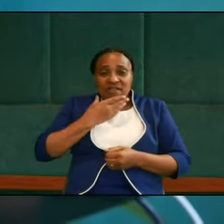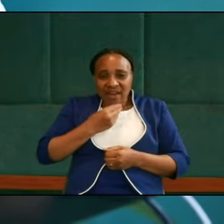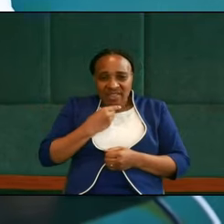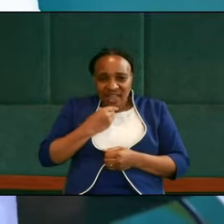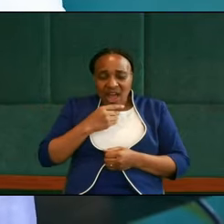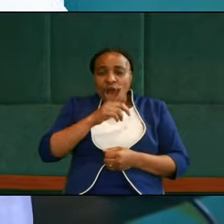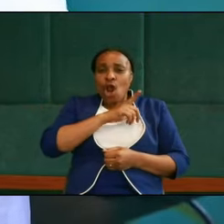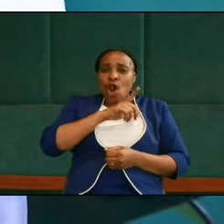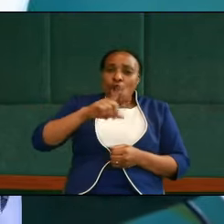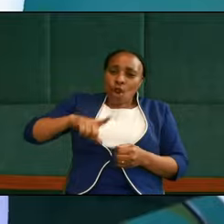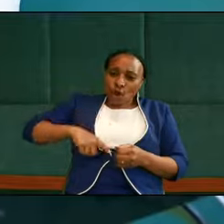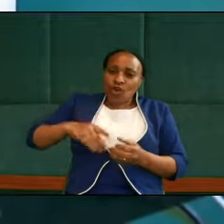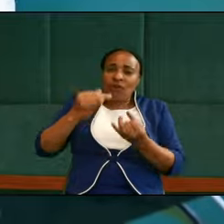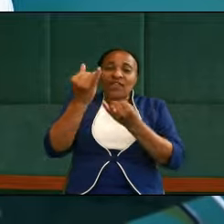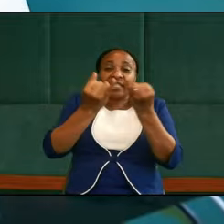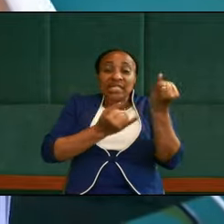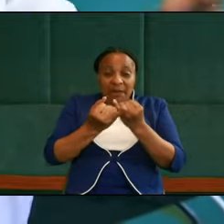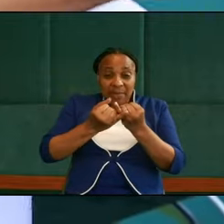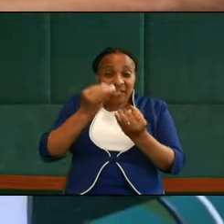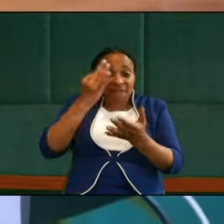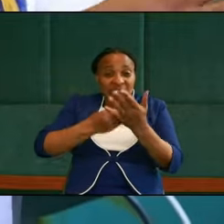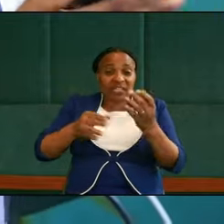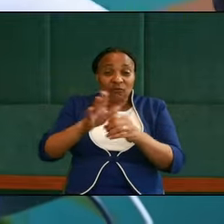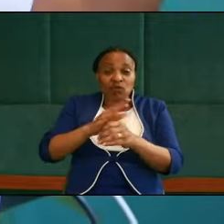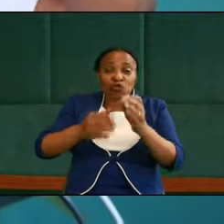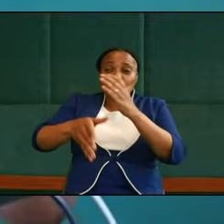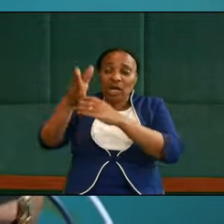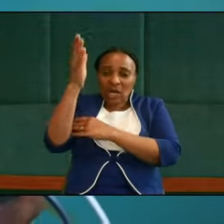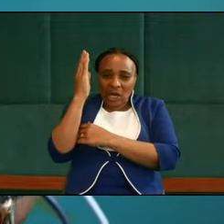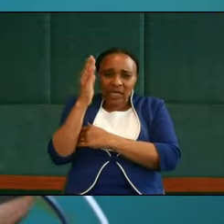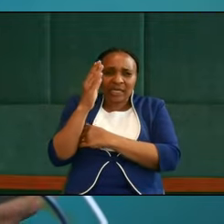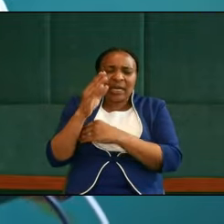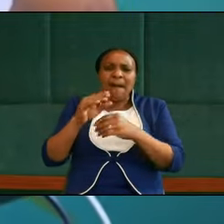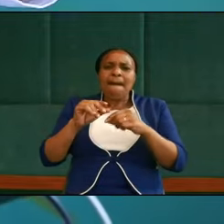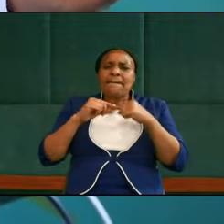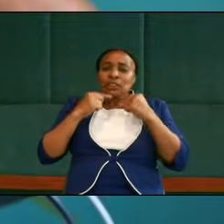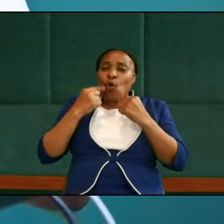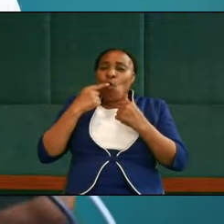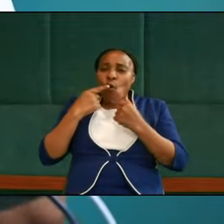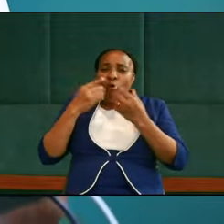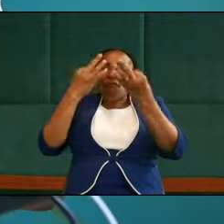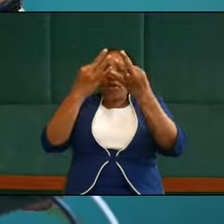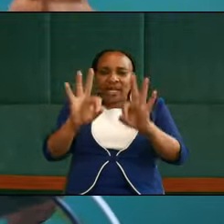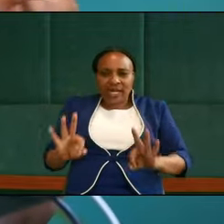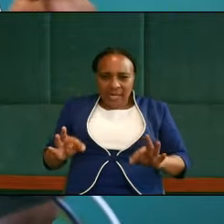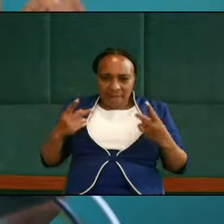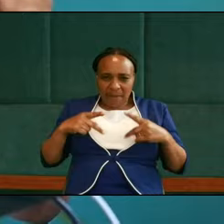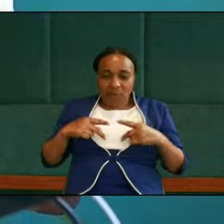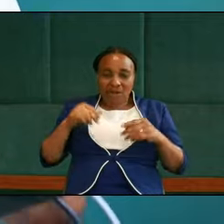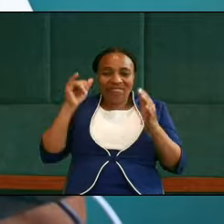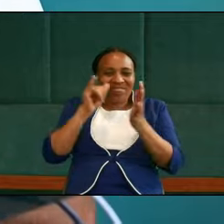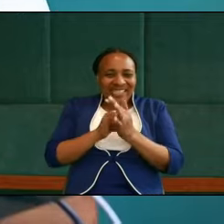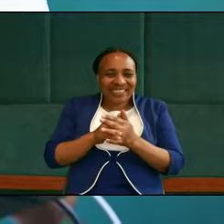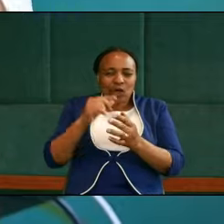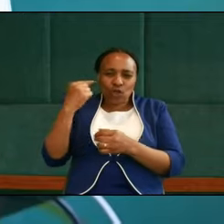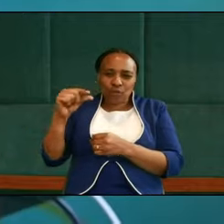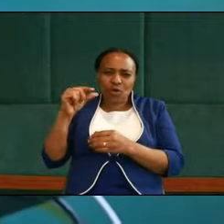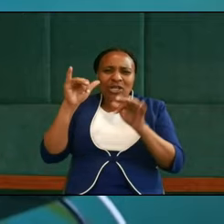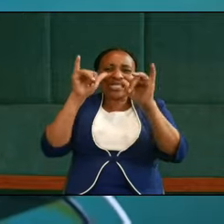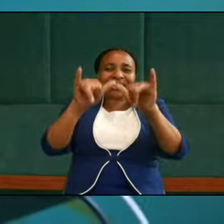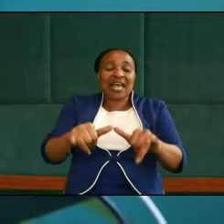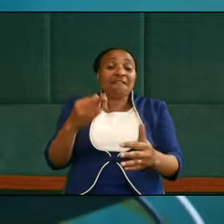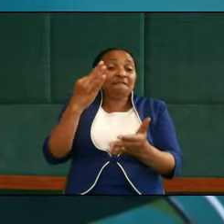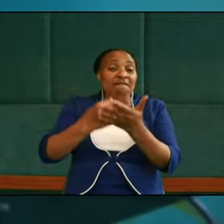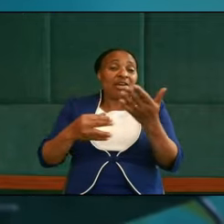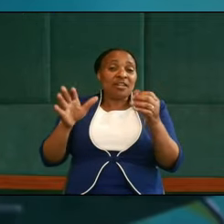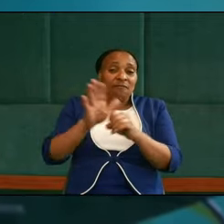the Lord of the Sabbath. Faithful to the God pastors spoke about, who redeems. That is the gospel. May we remain faithful. Let's all sing